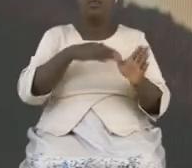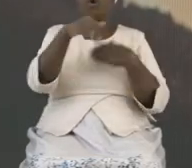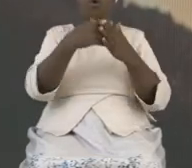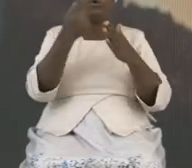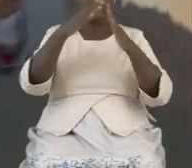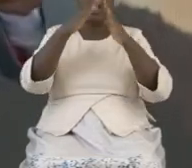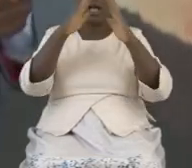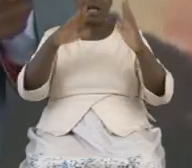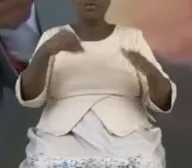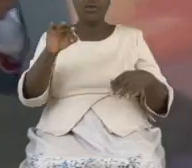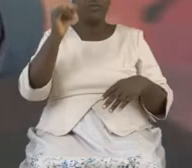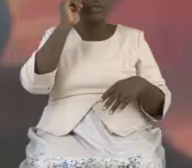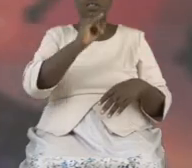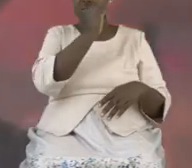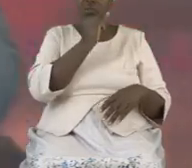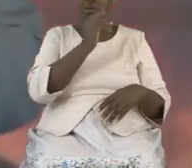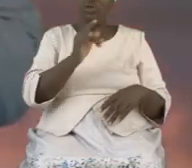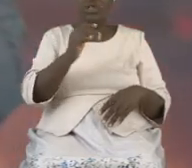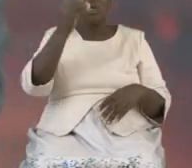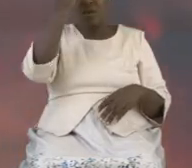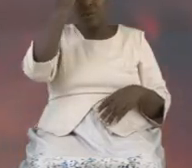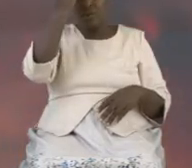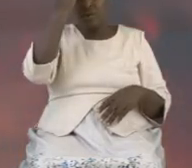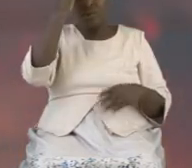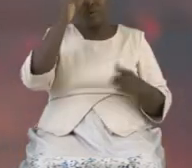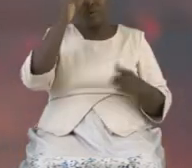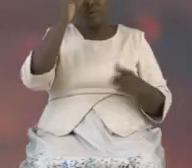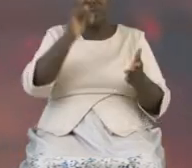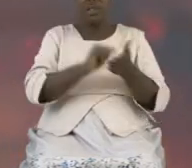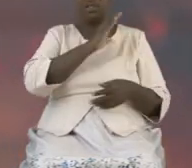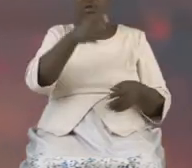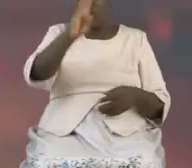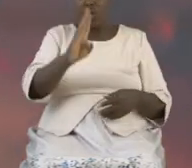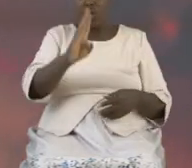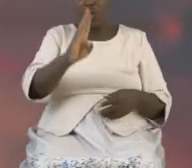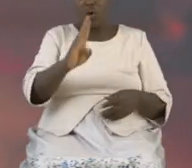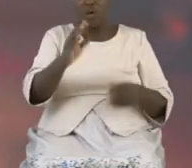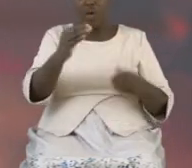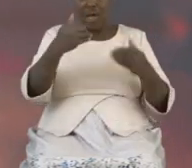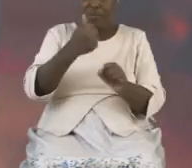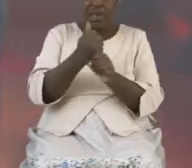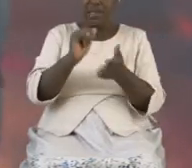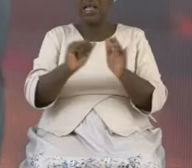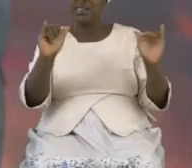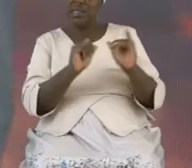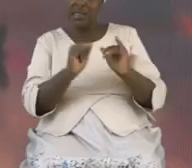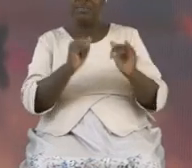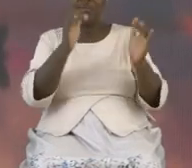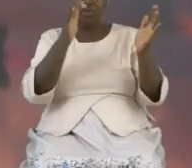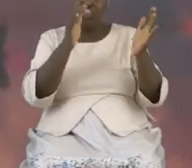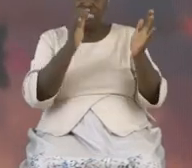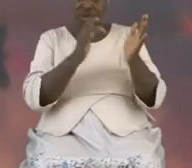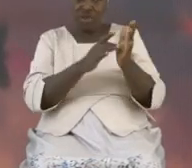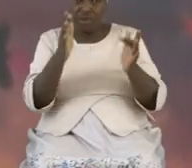assuredly that God has made that same Jesus whom